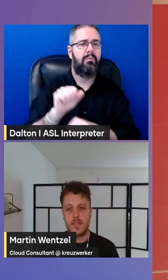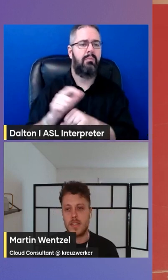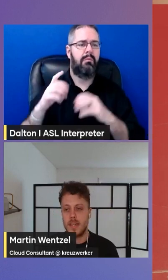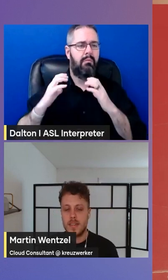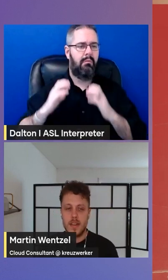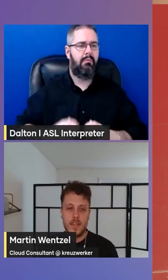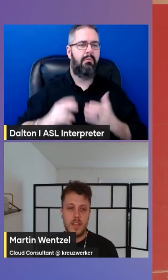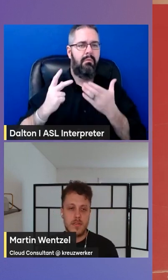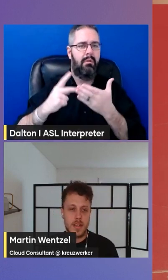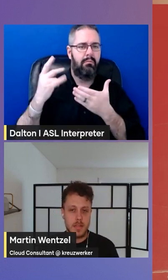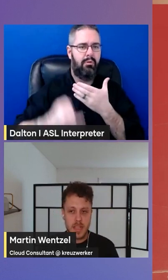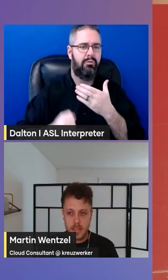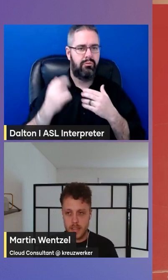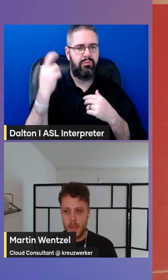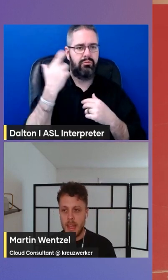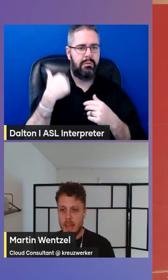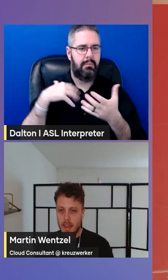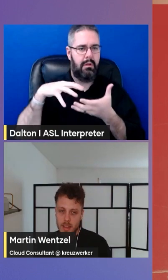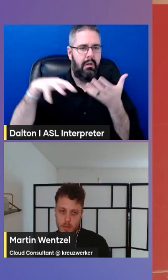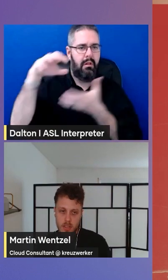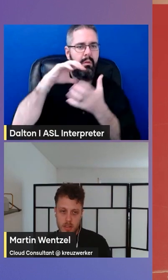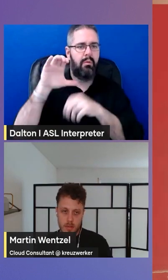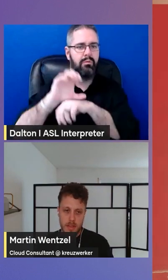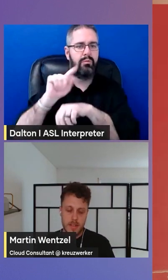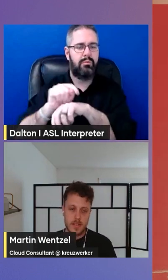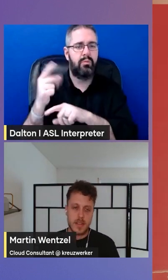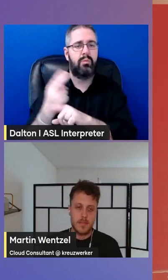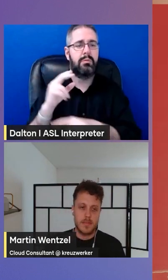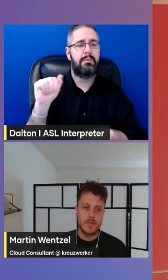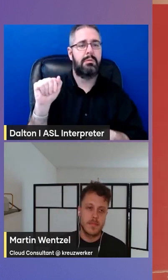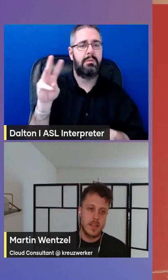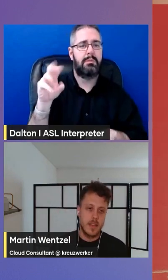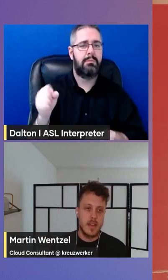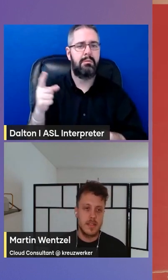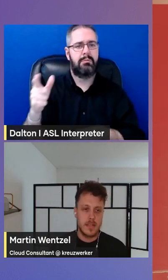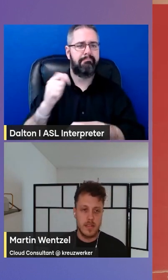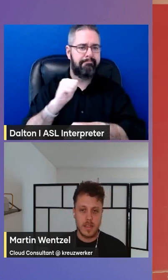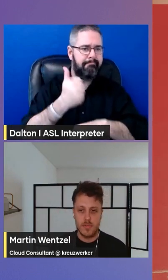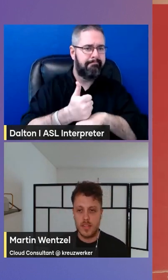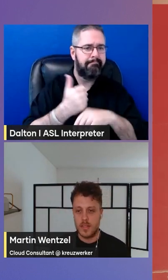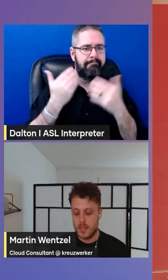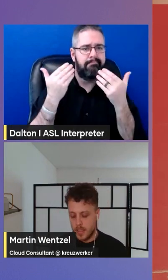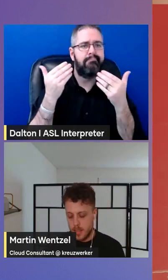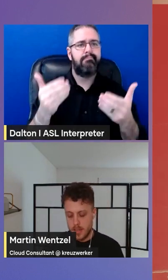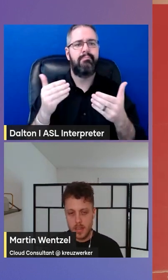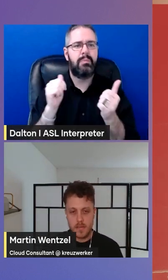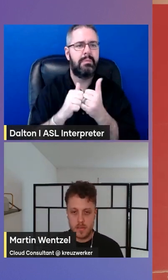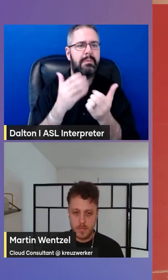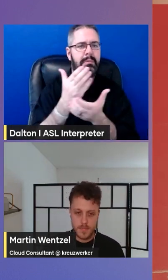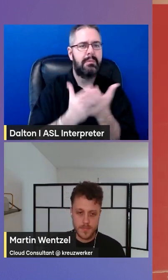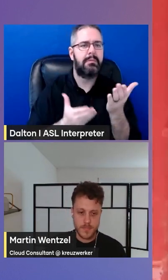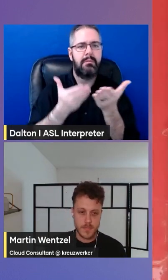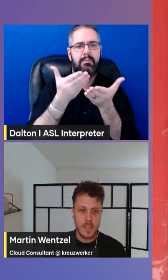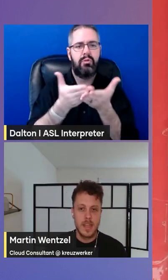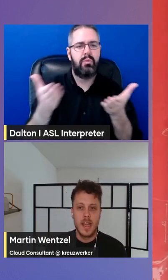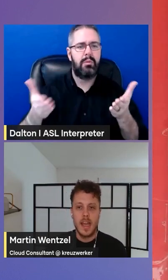I'm a cloud consultant and I used AWS, and they wanted to implement some resources in